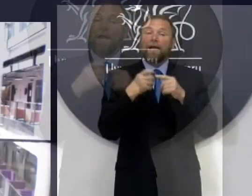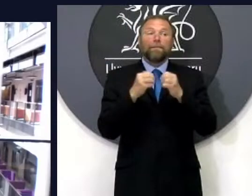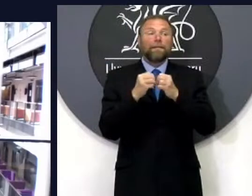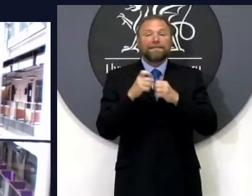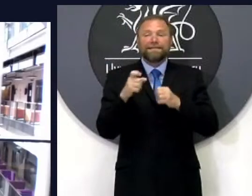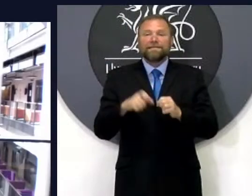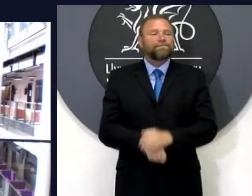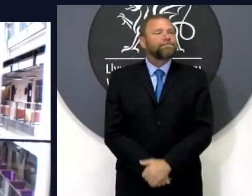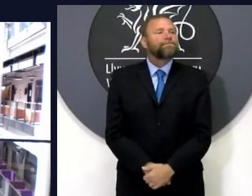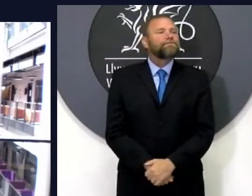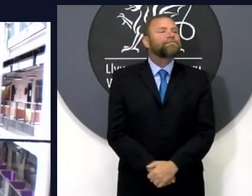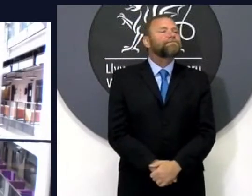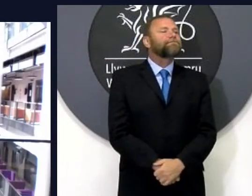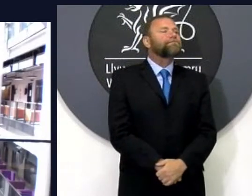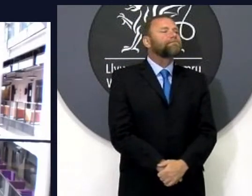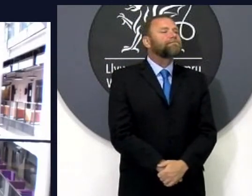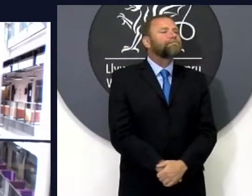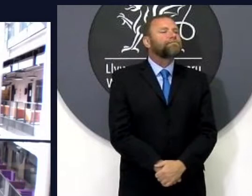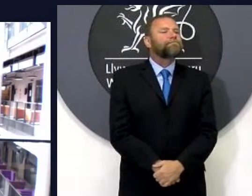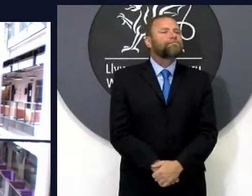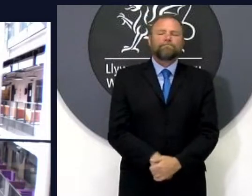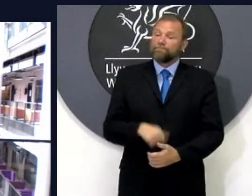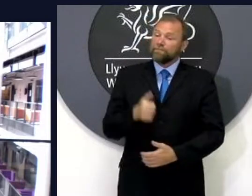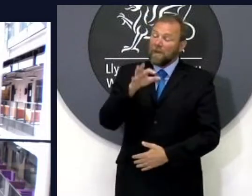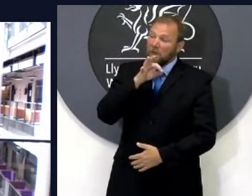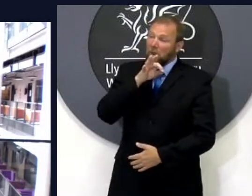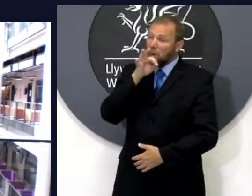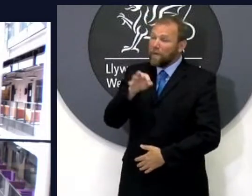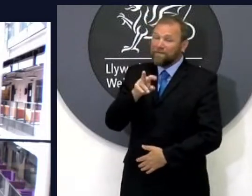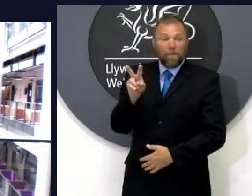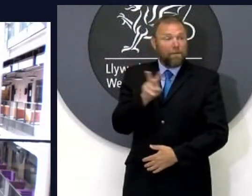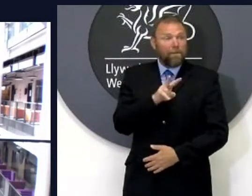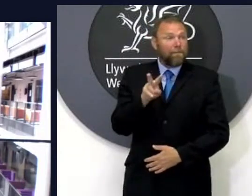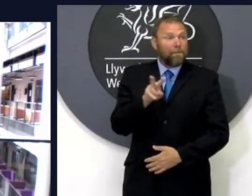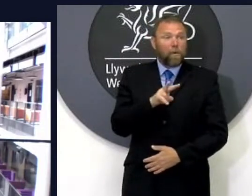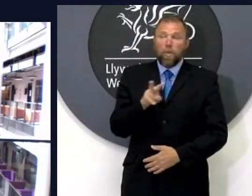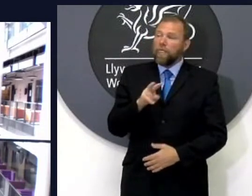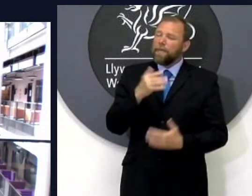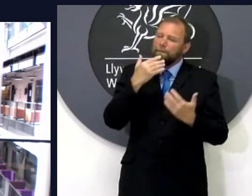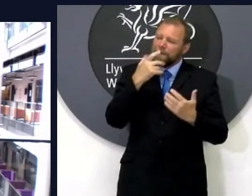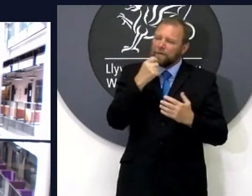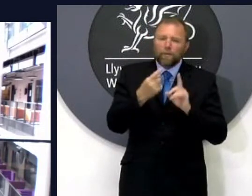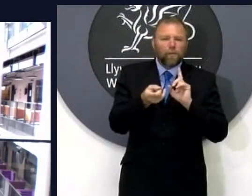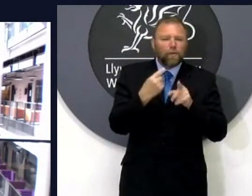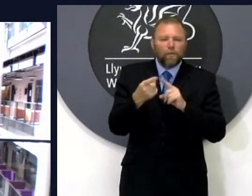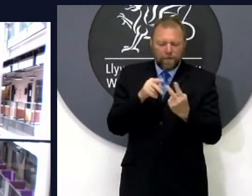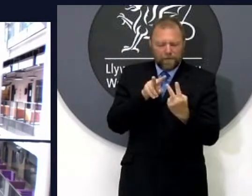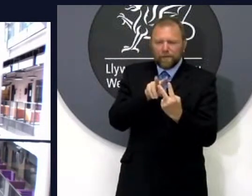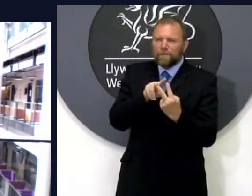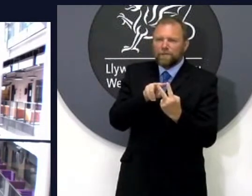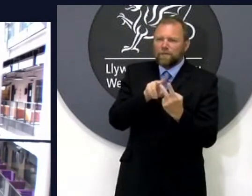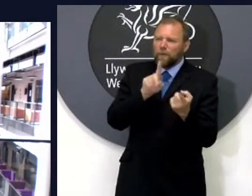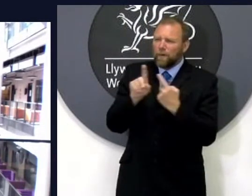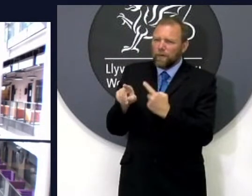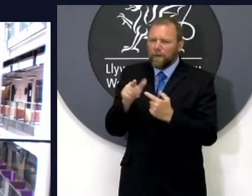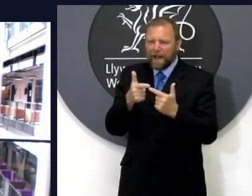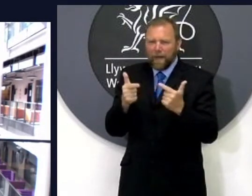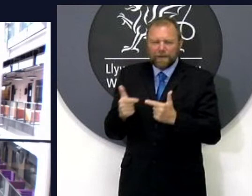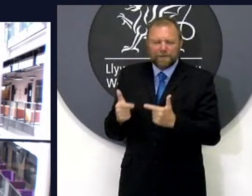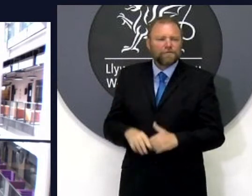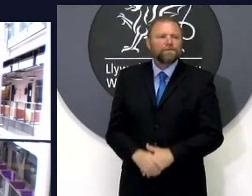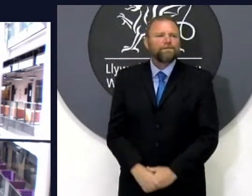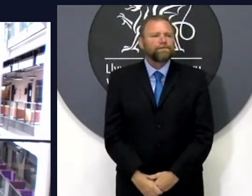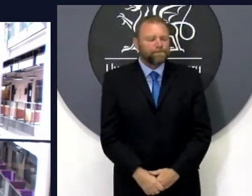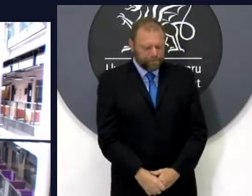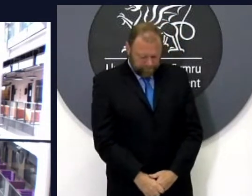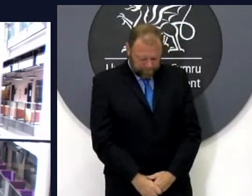Around chi. This is a question for you both, and could I please ask Gweinidog Iechyd i ateb yn y ddwy iaith os yn bosib. Bringing it